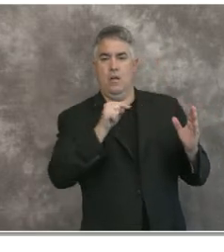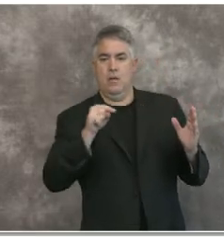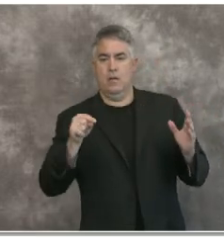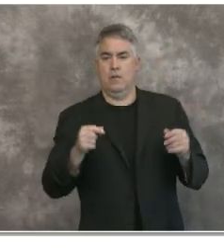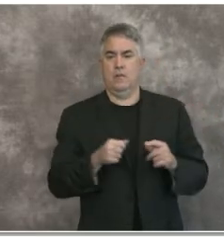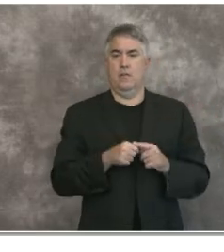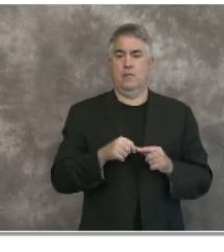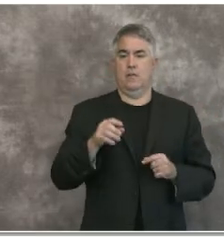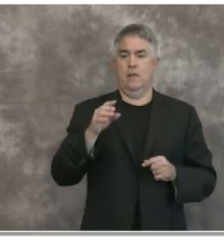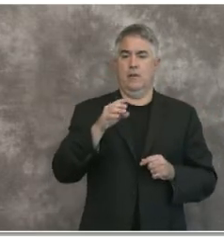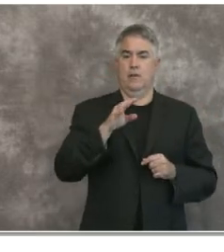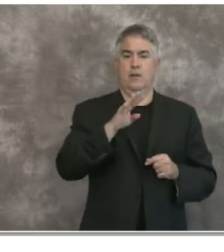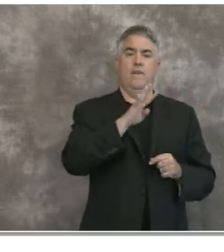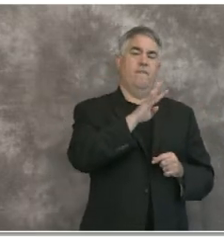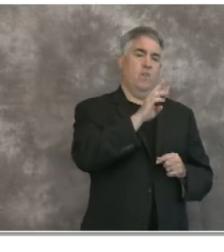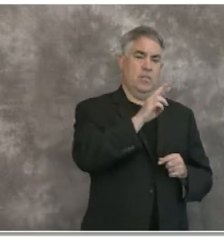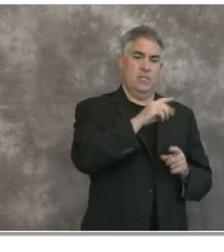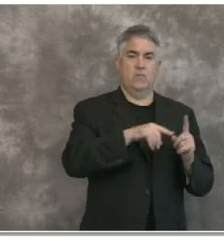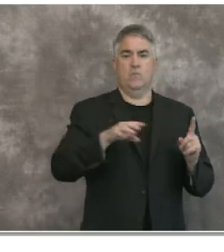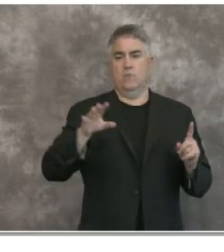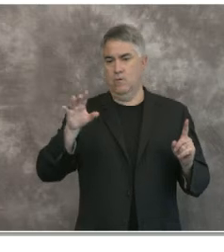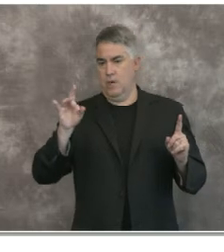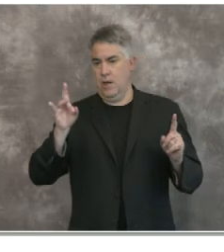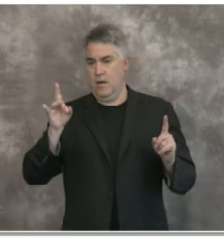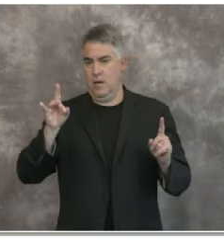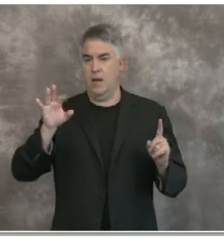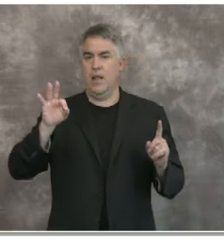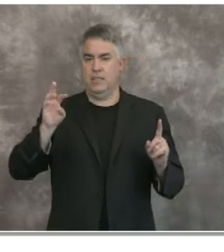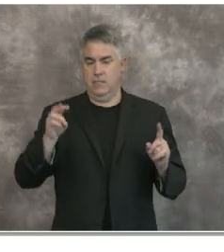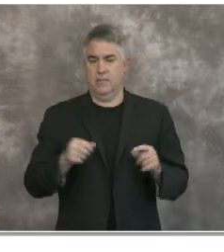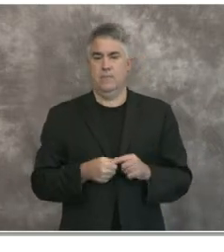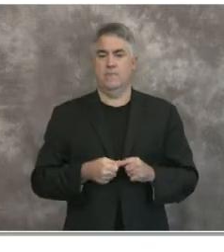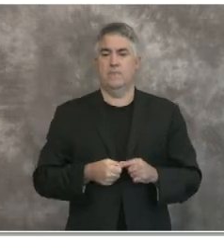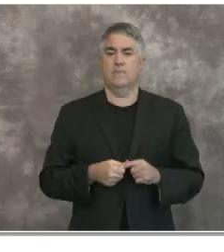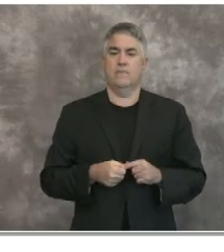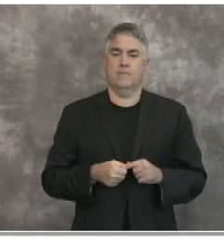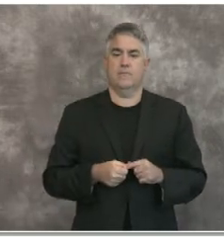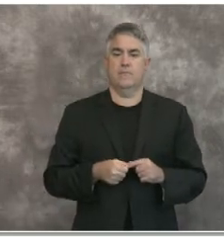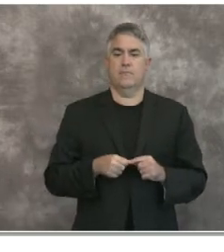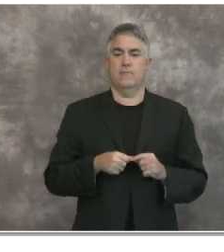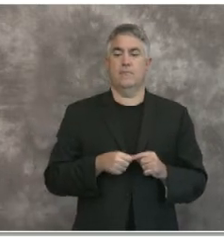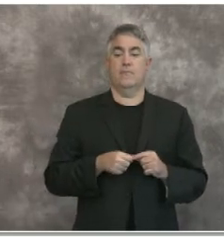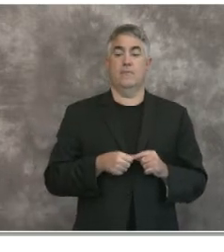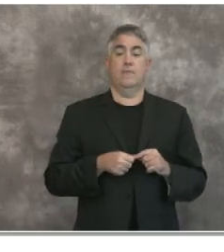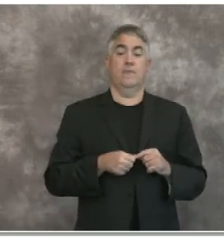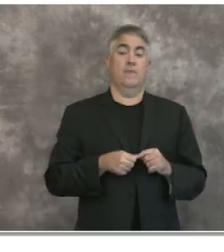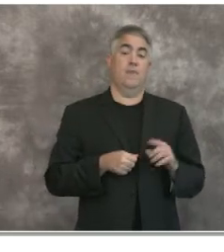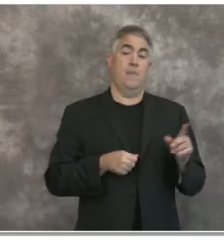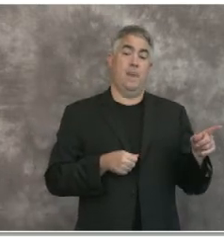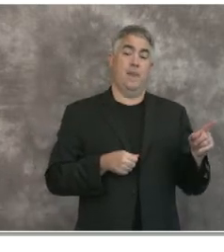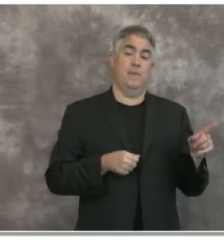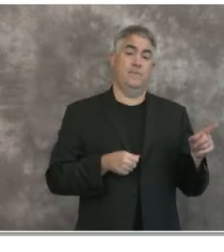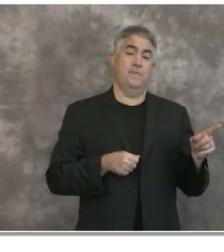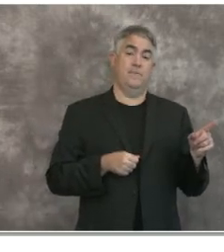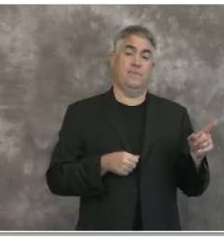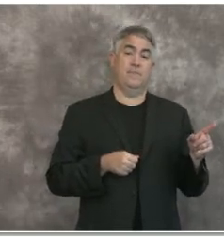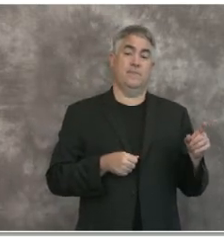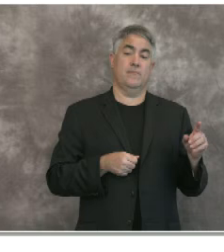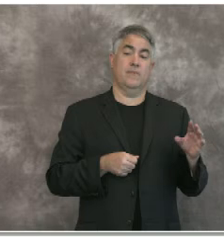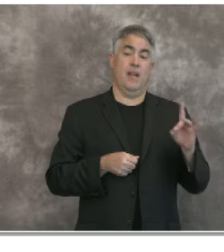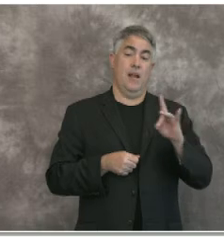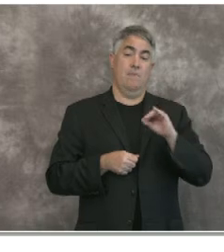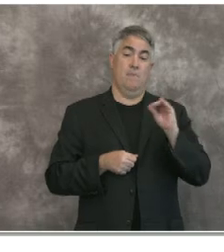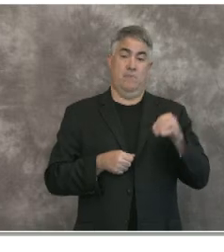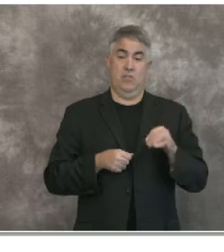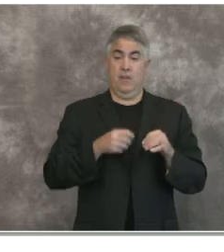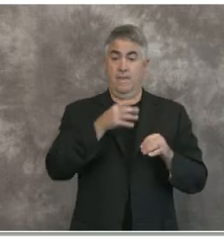Of all of the 294 deaths, 42% are female and 58% are male. 280